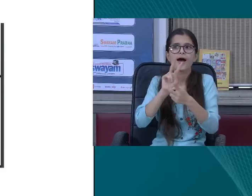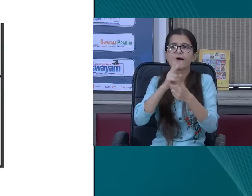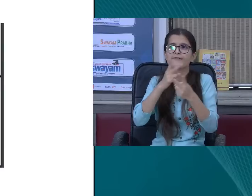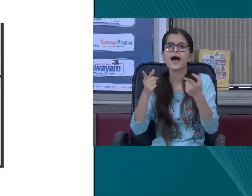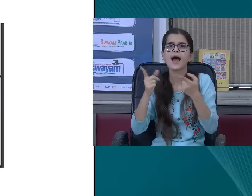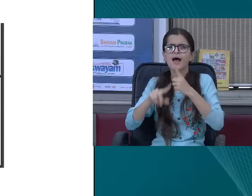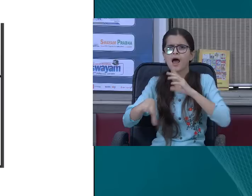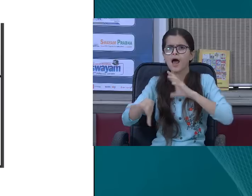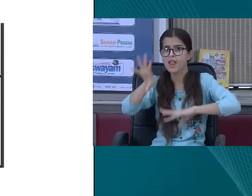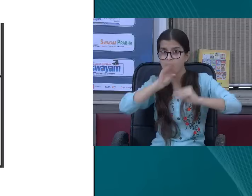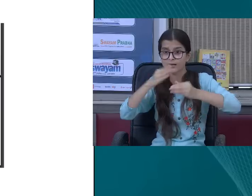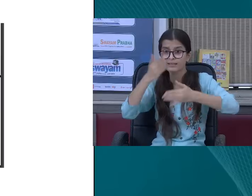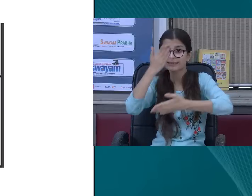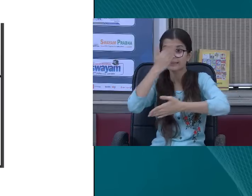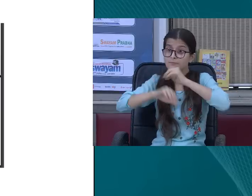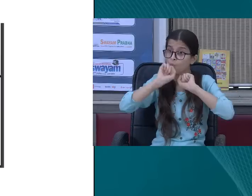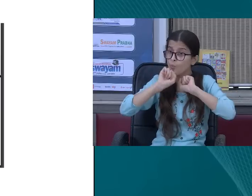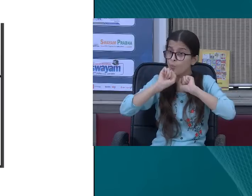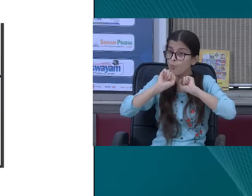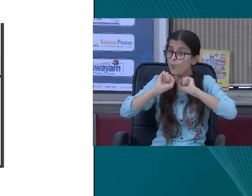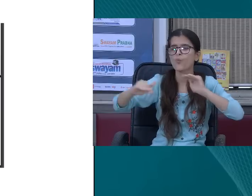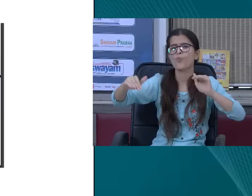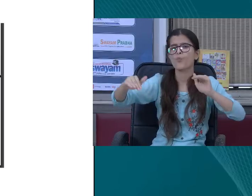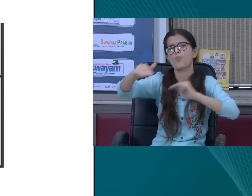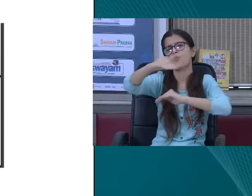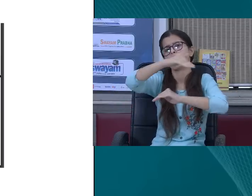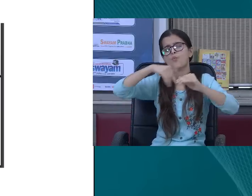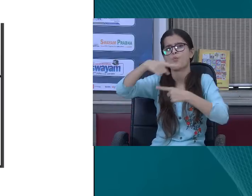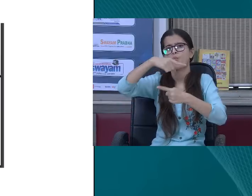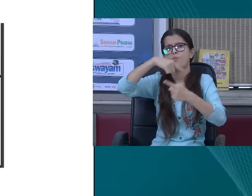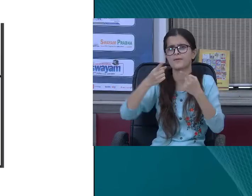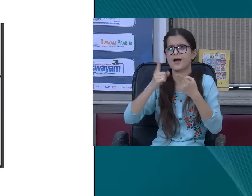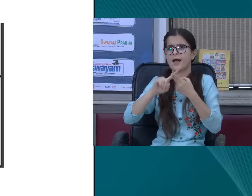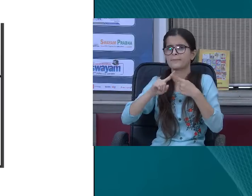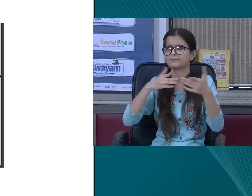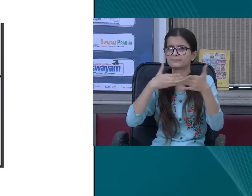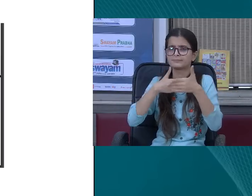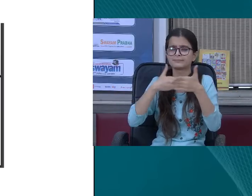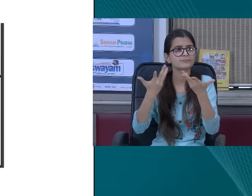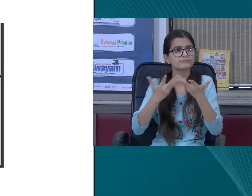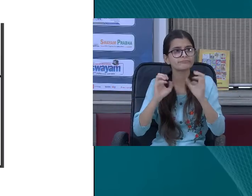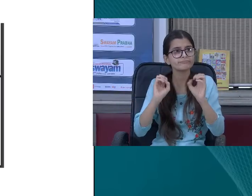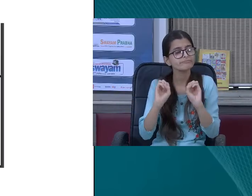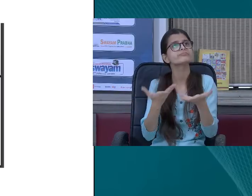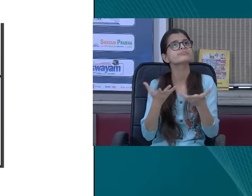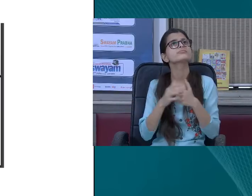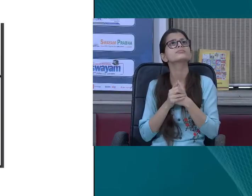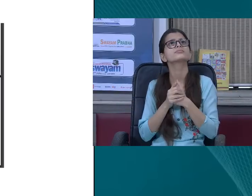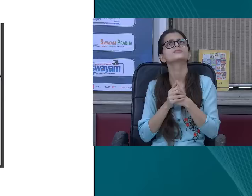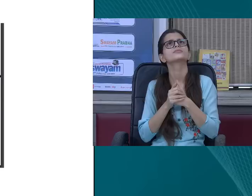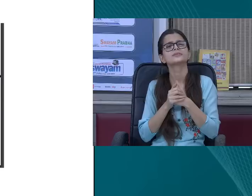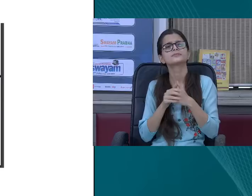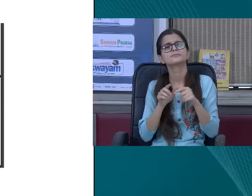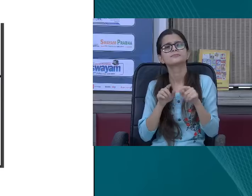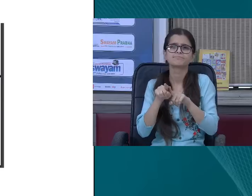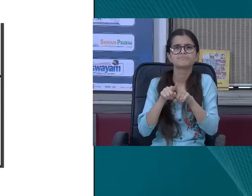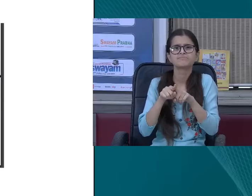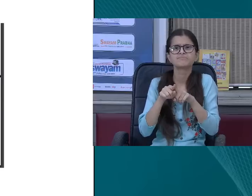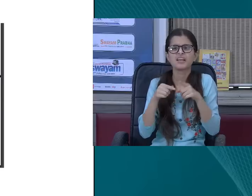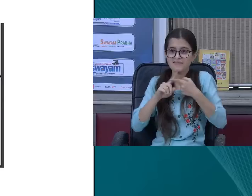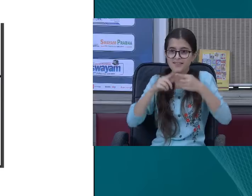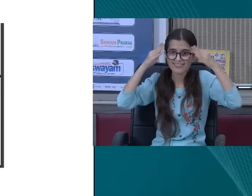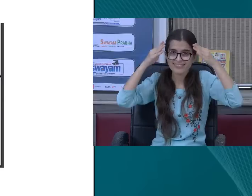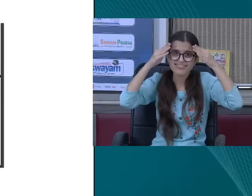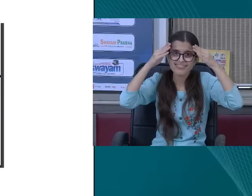learning disability, they have difficulty in the beginning itself. Sometimes they can't pay attention,